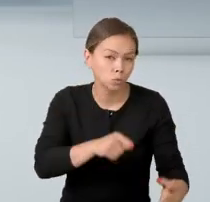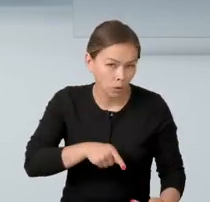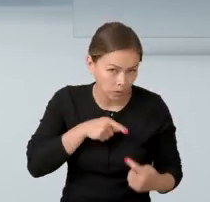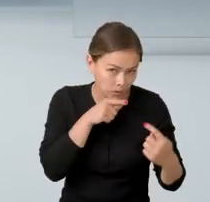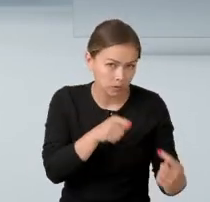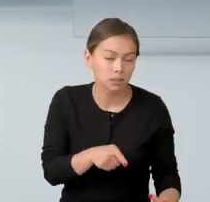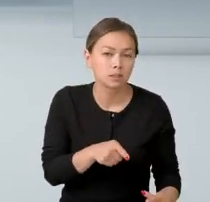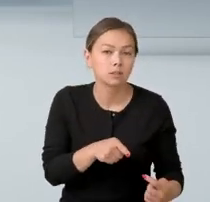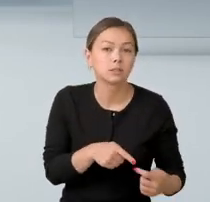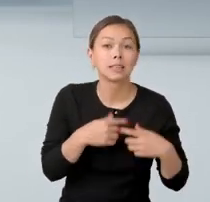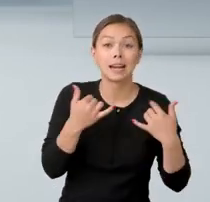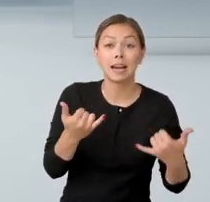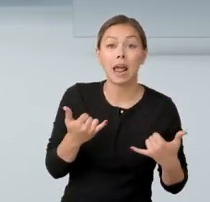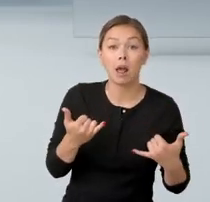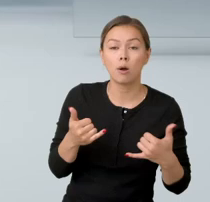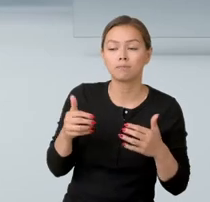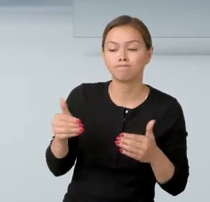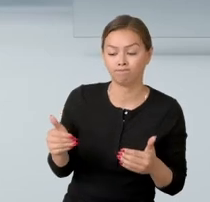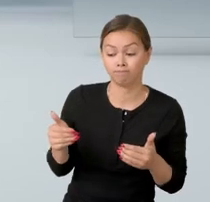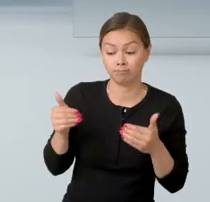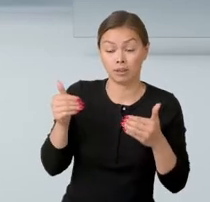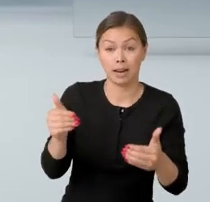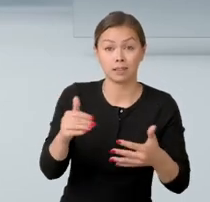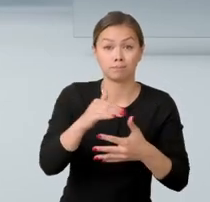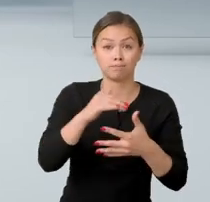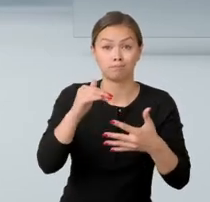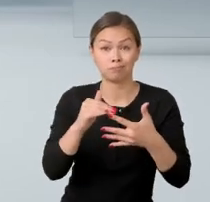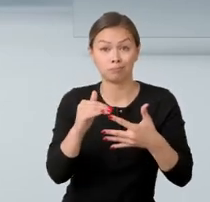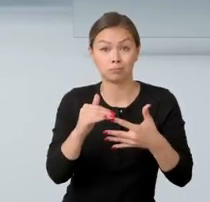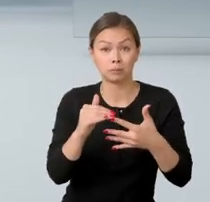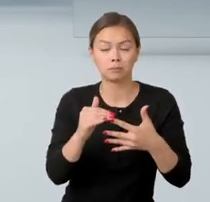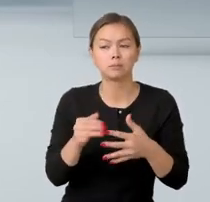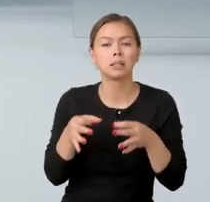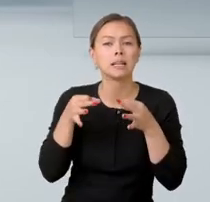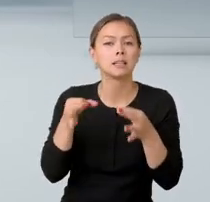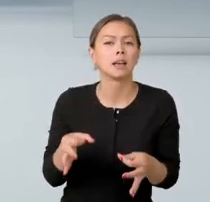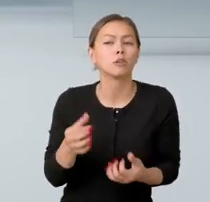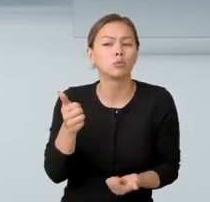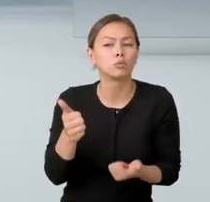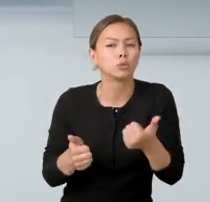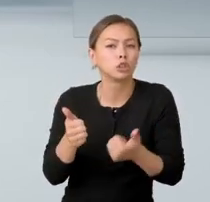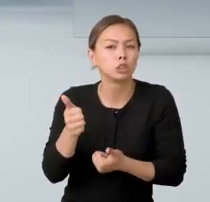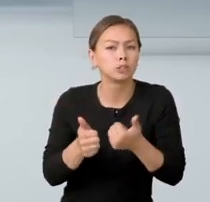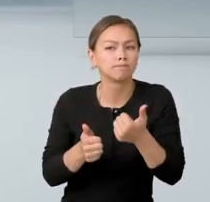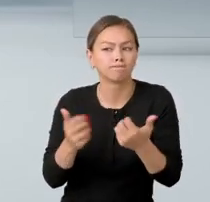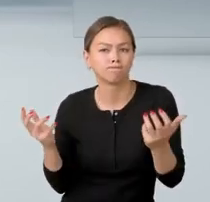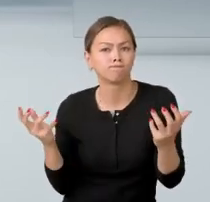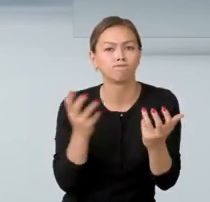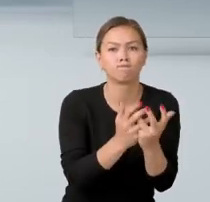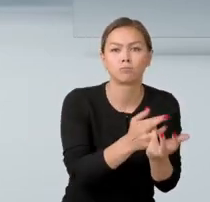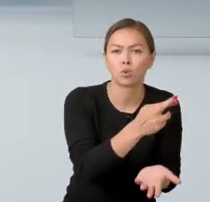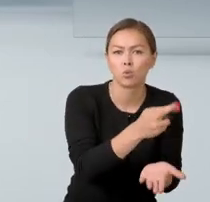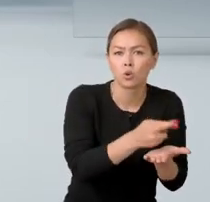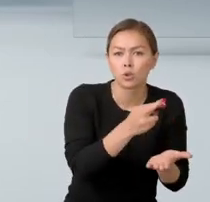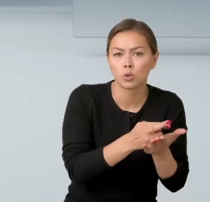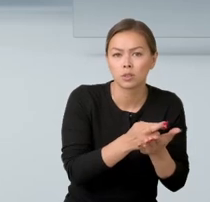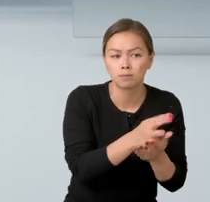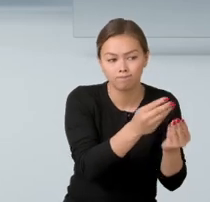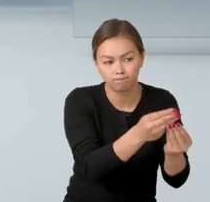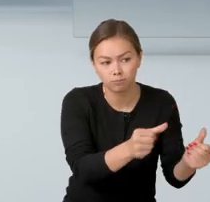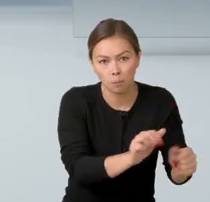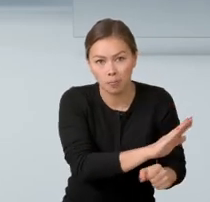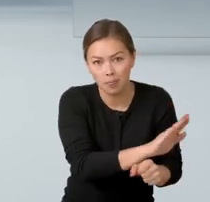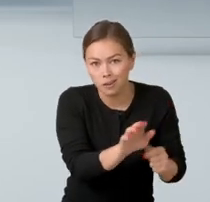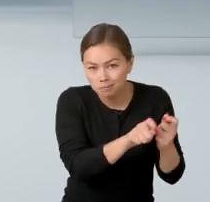step which is selecting the correct building blocks and understanding how we can configure that for solving this